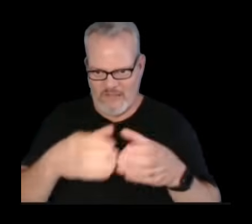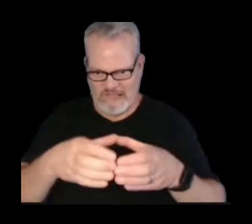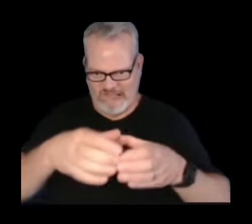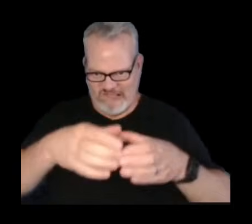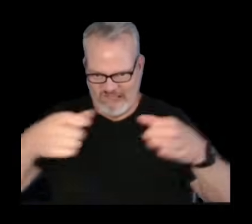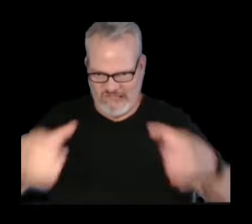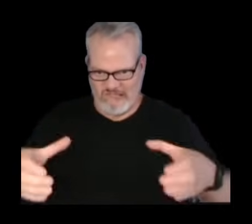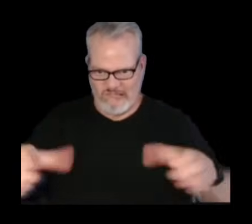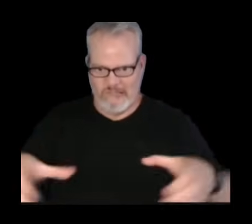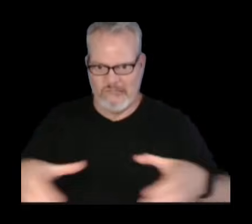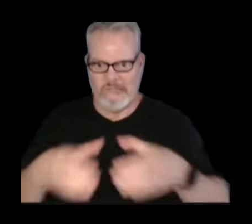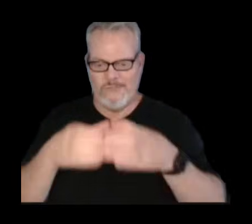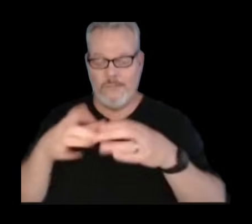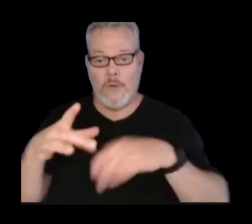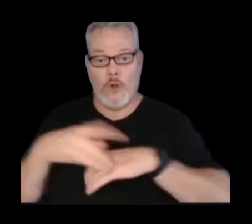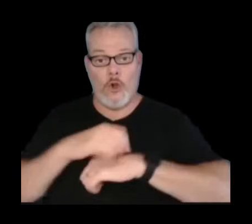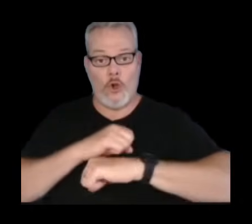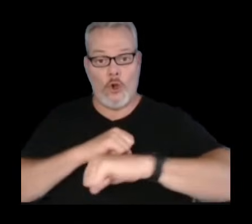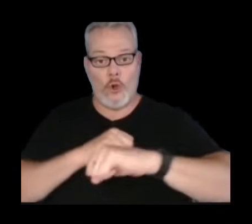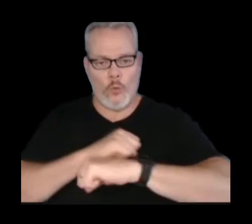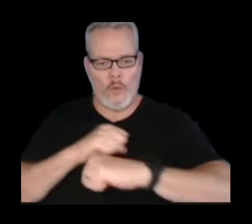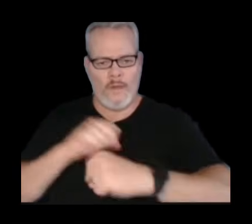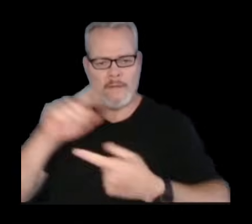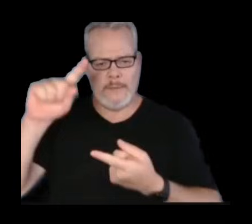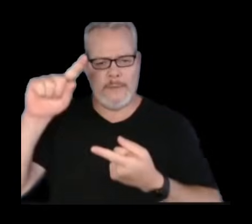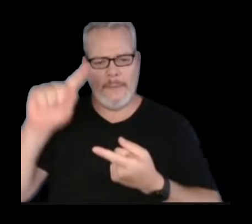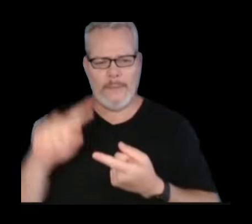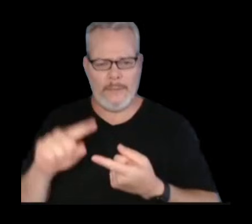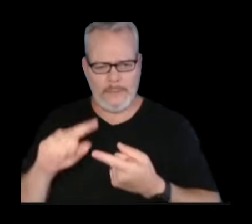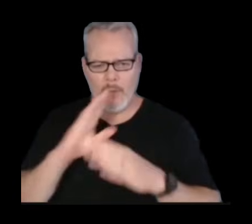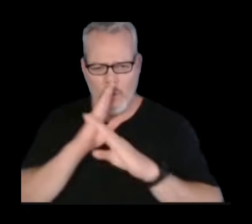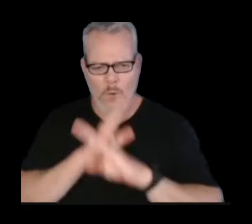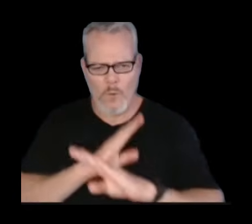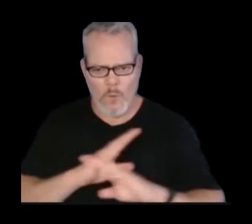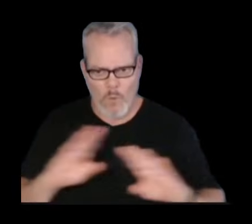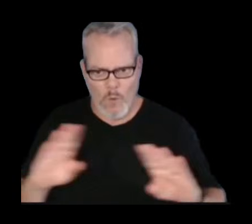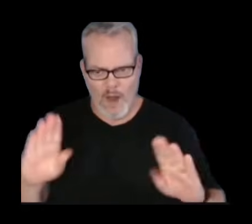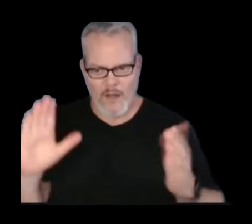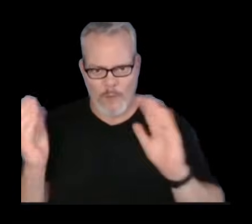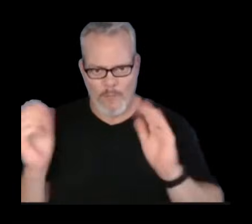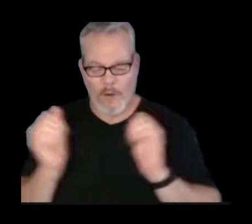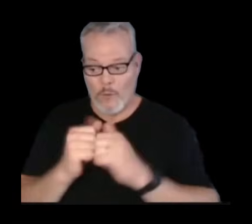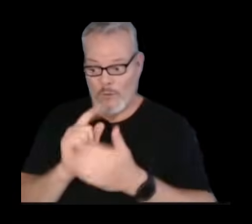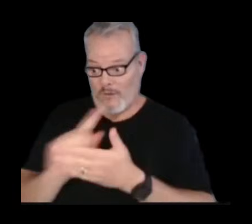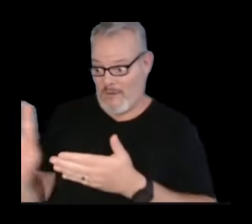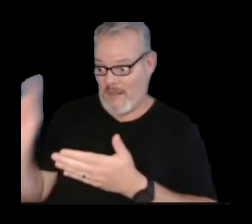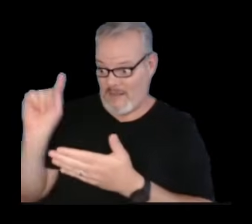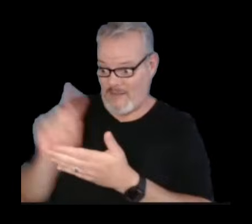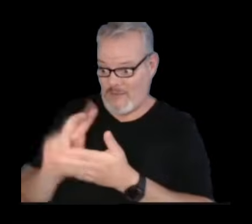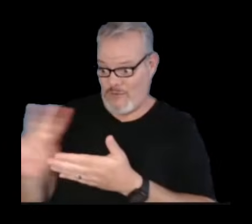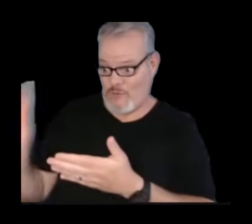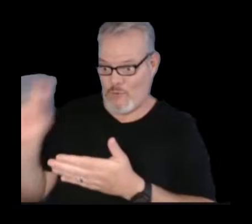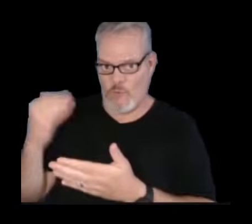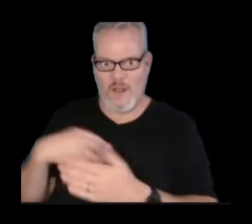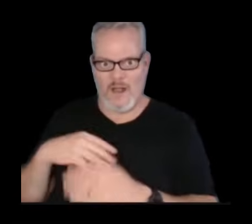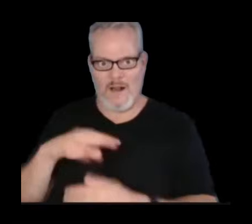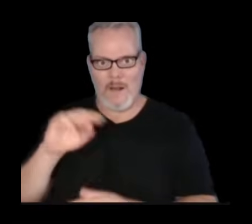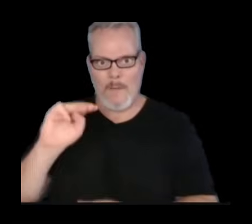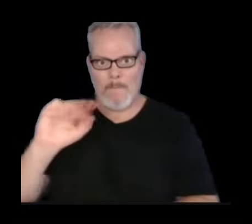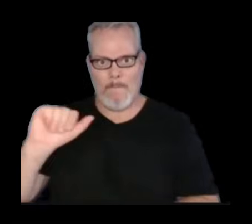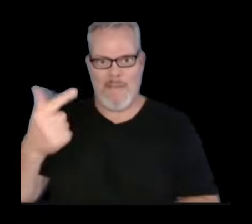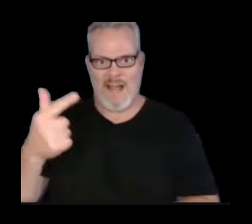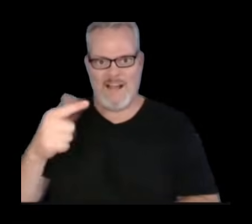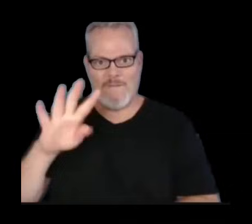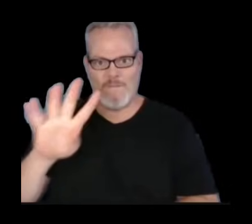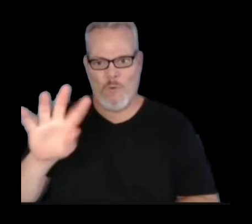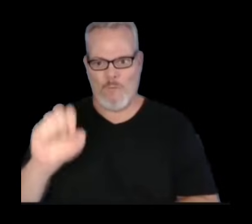So earthquakes have been fairly quiet this past week, following the previous week's magnitude 4.6 in the south flank. We have a more typical